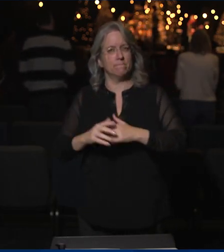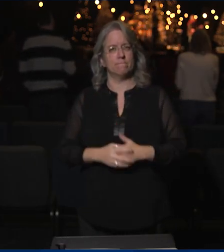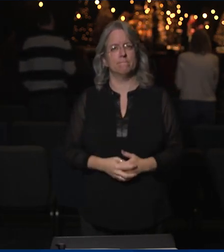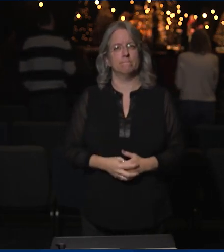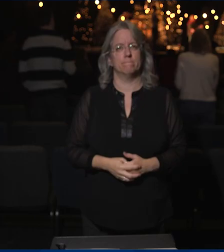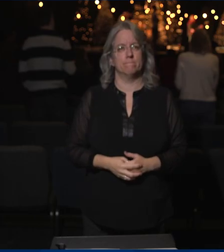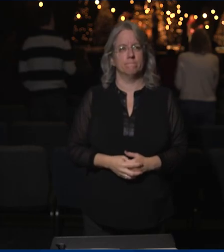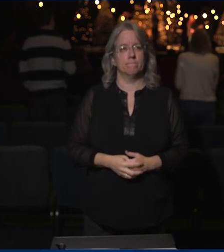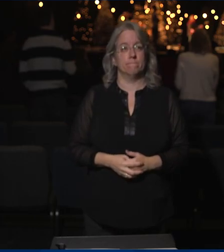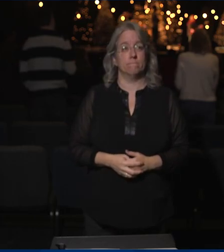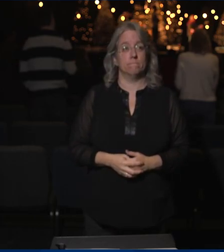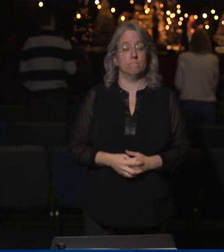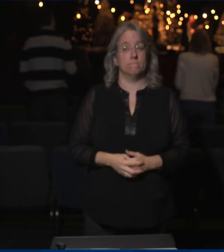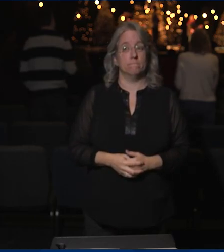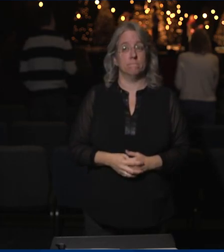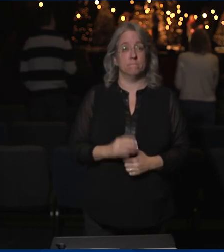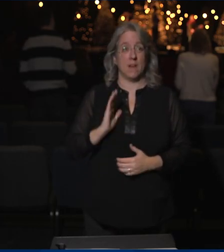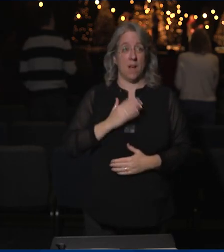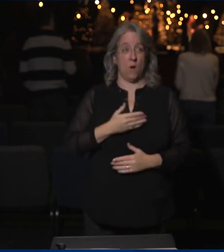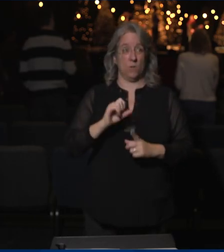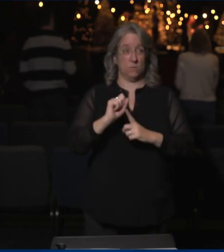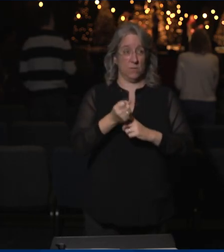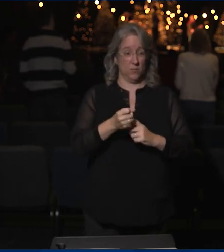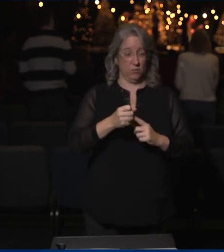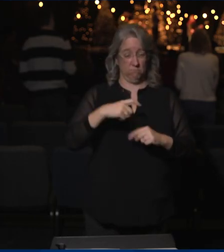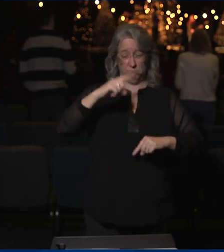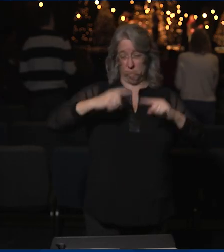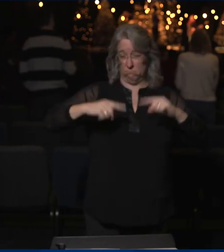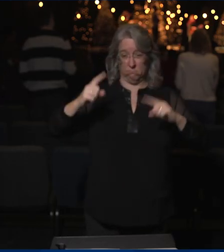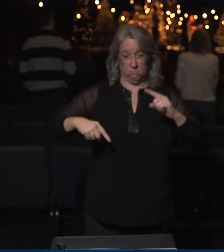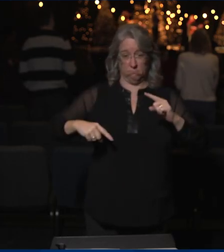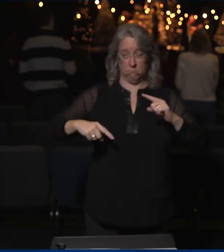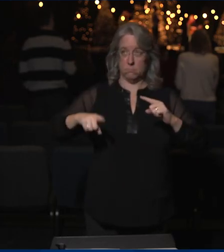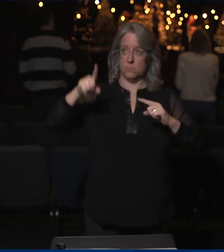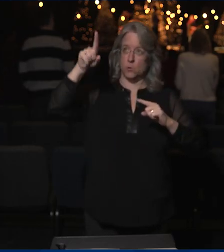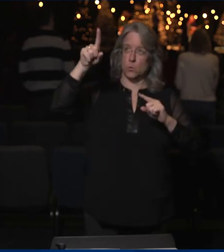that you remain the same. Faithful Father.